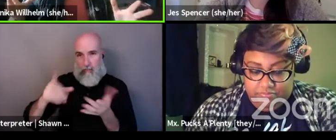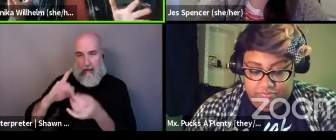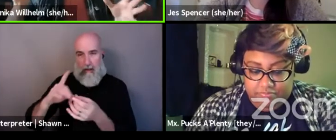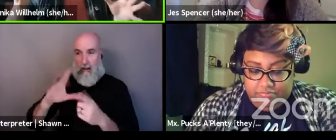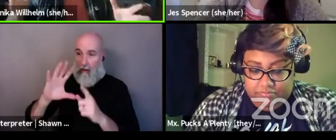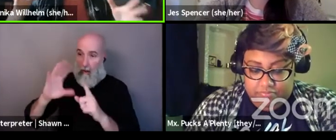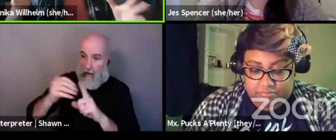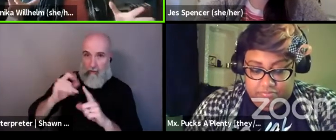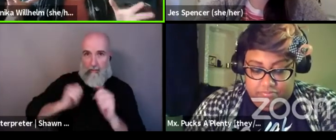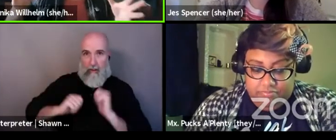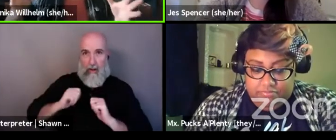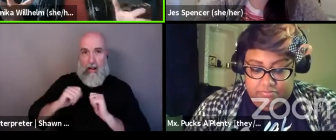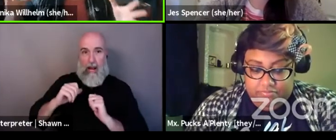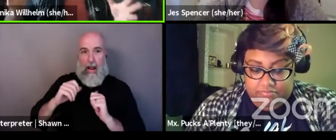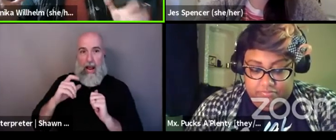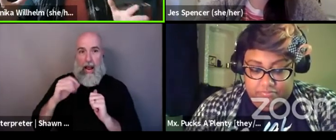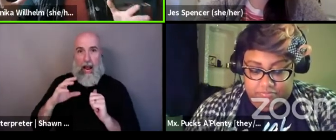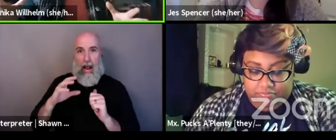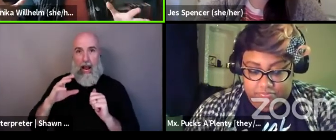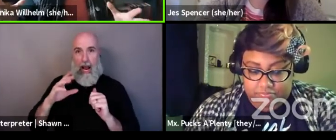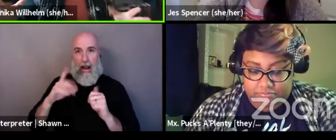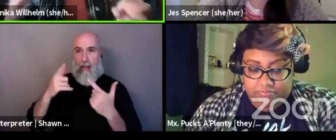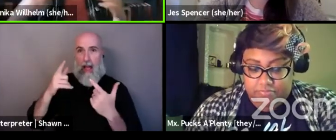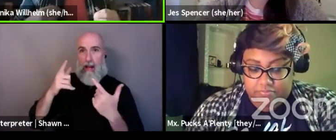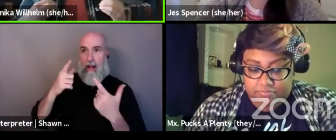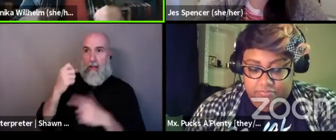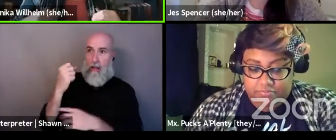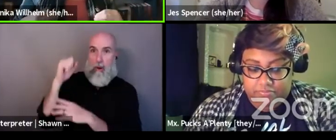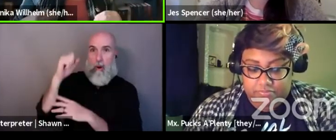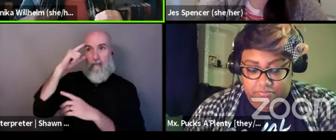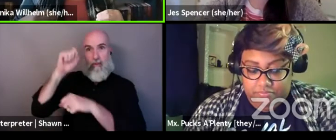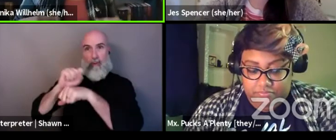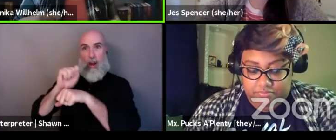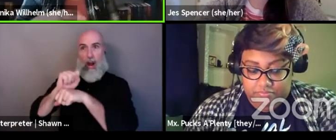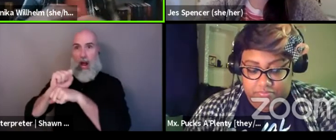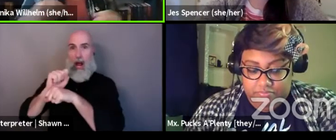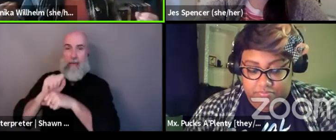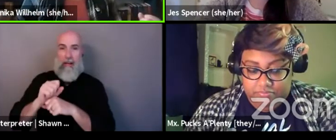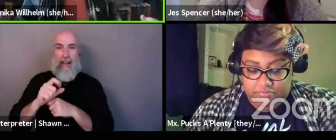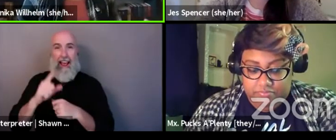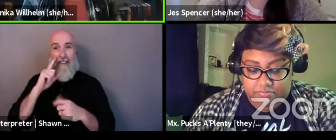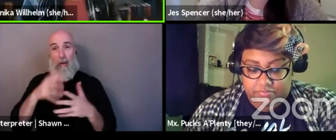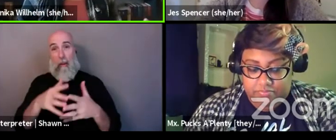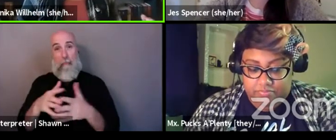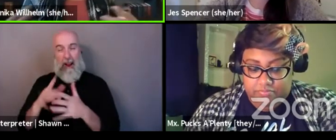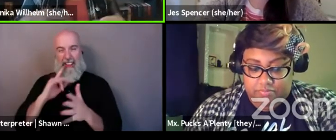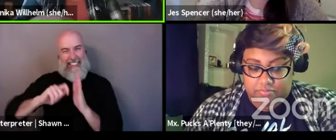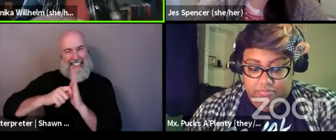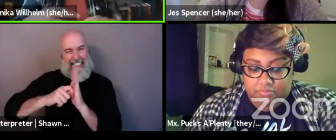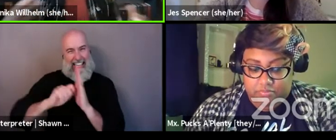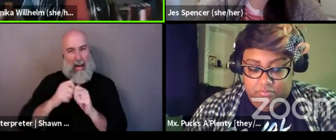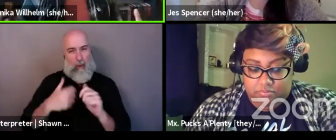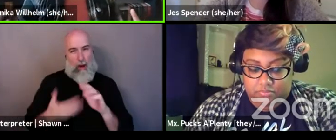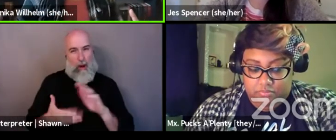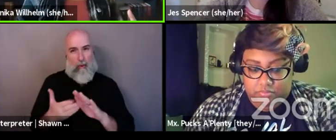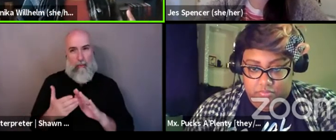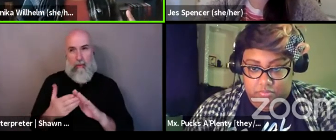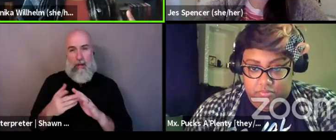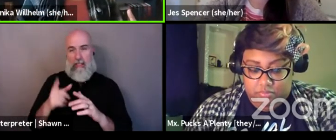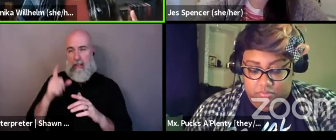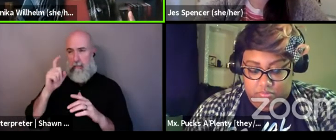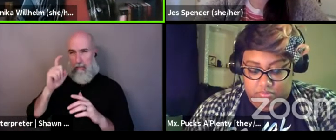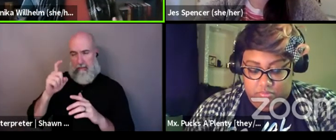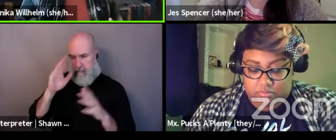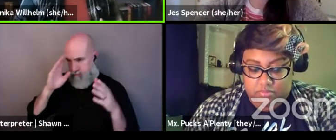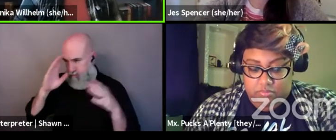like martyrdom around your job. And like for the American workplace, that's like key to how we operate. It's like martyrdom within the